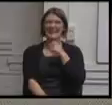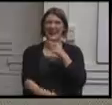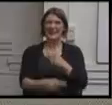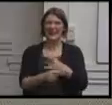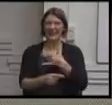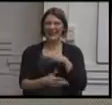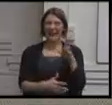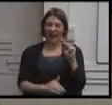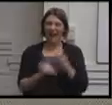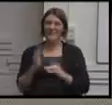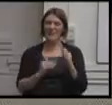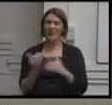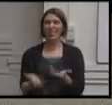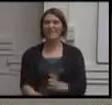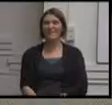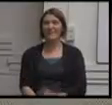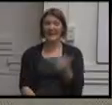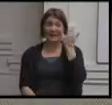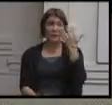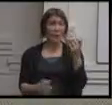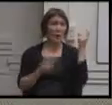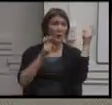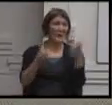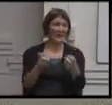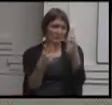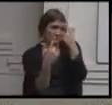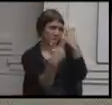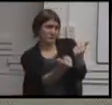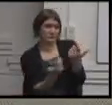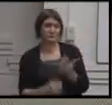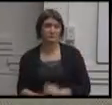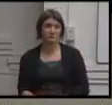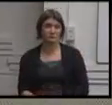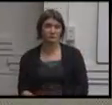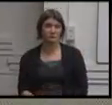you really should give. If you want to give.